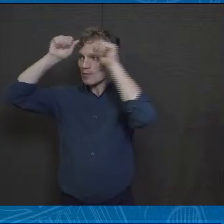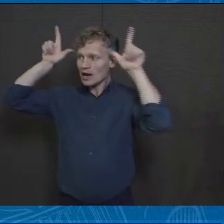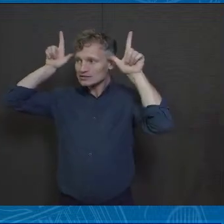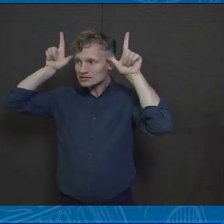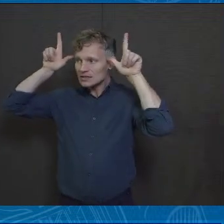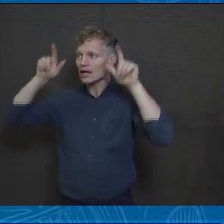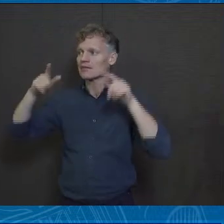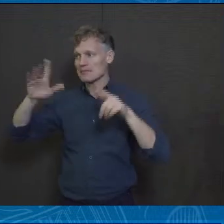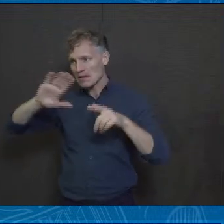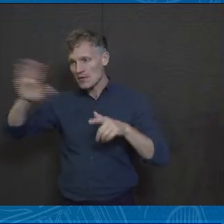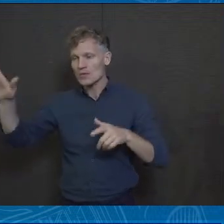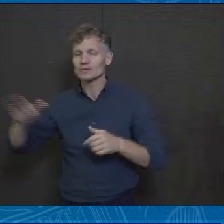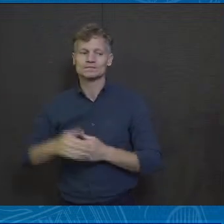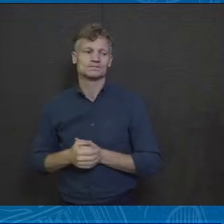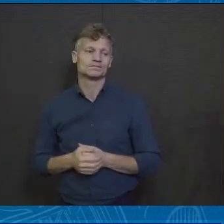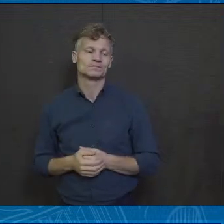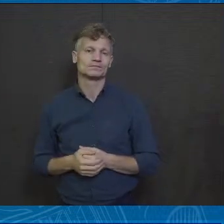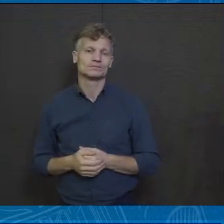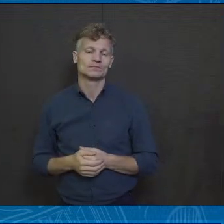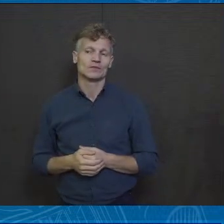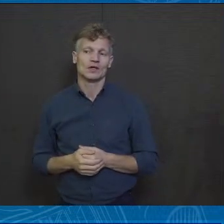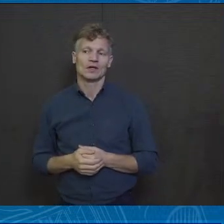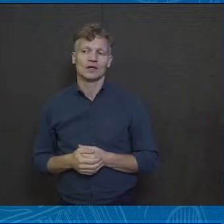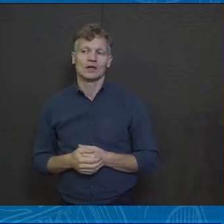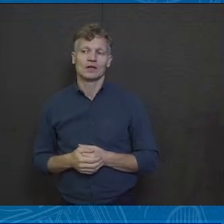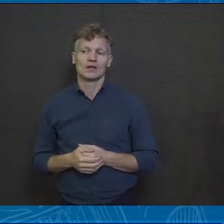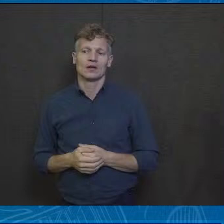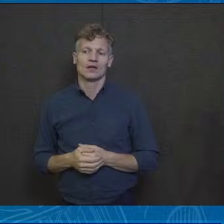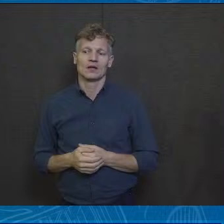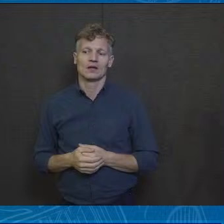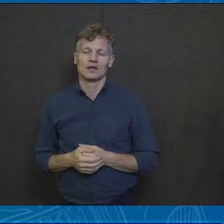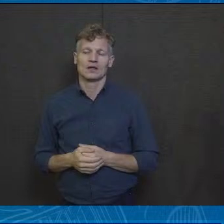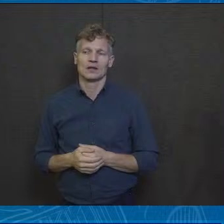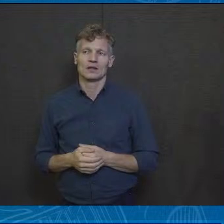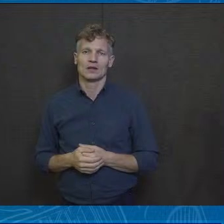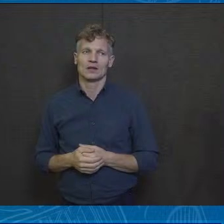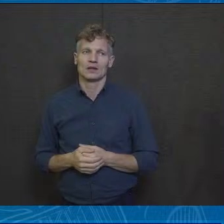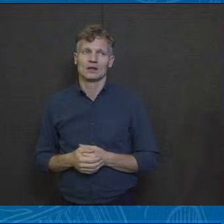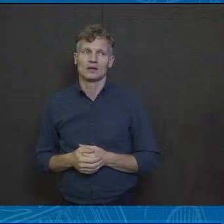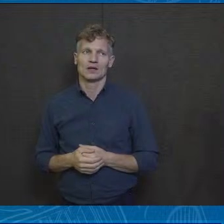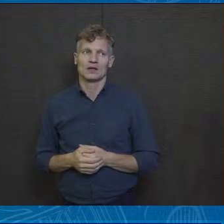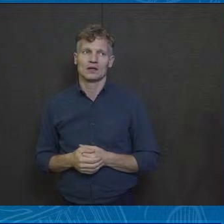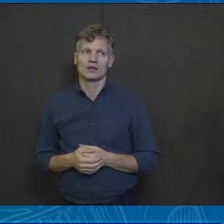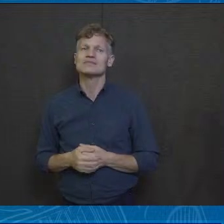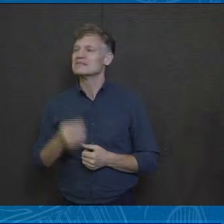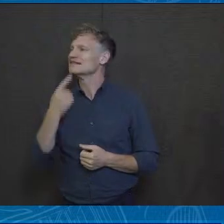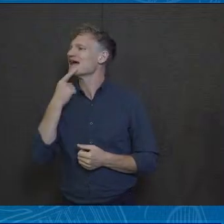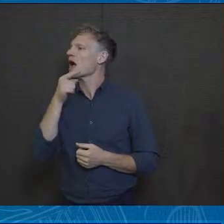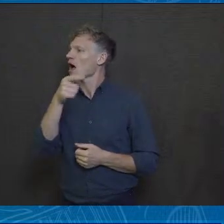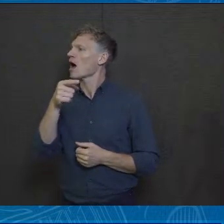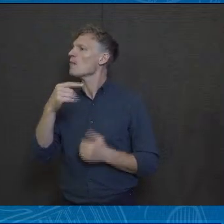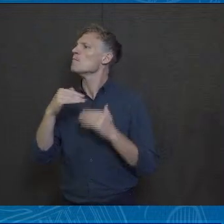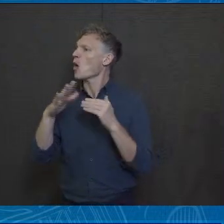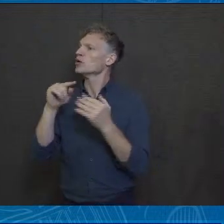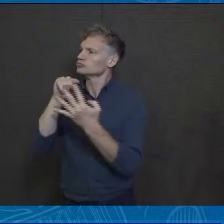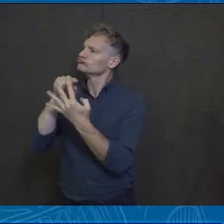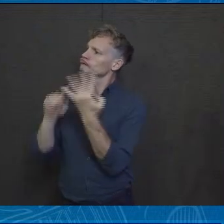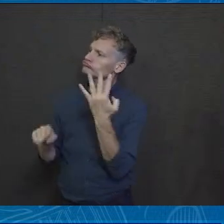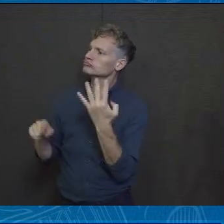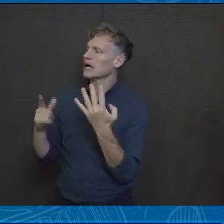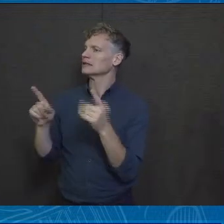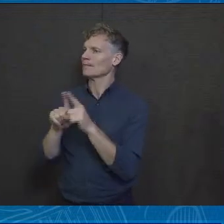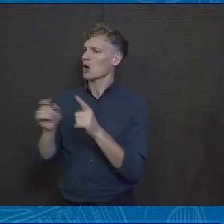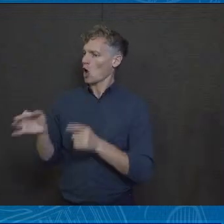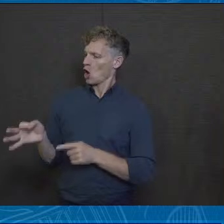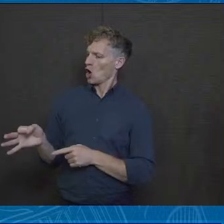for all speakers that your perspective on the local resilience in disaster risk